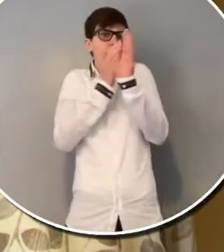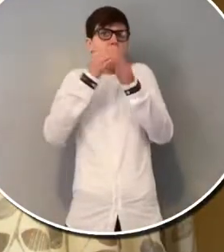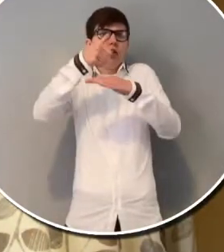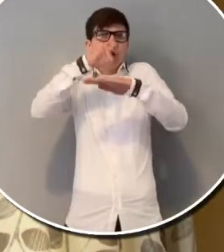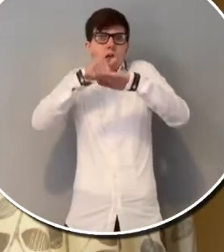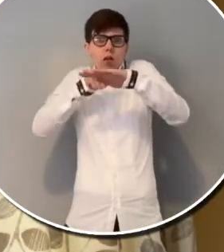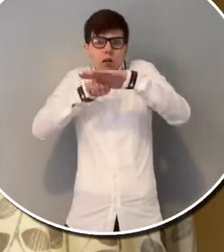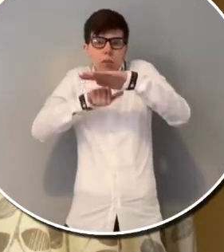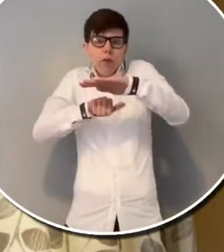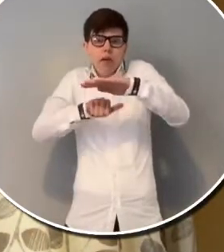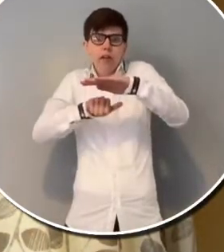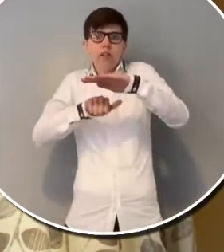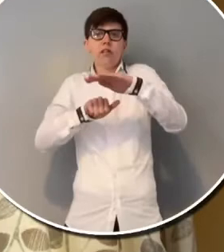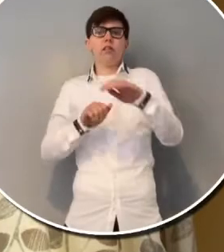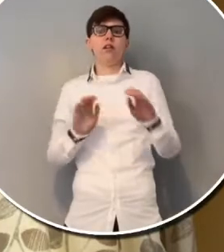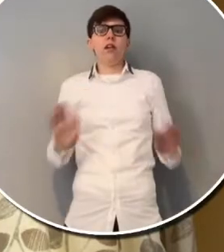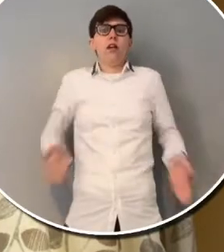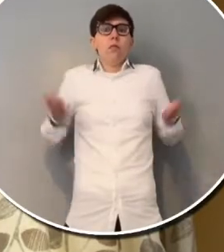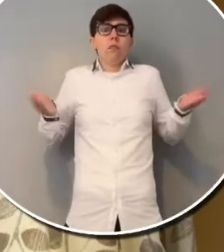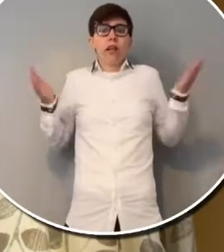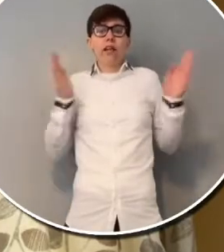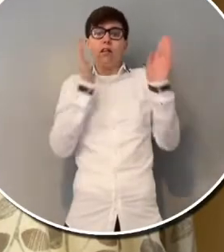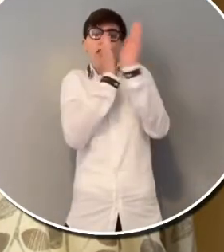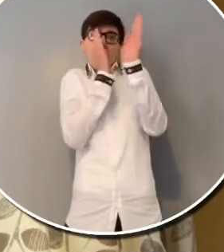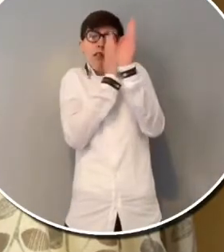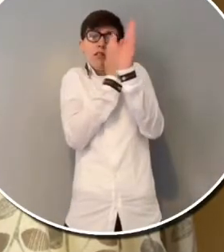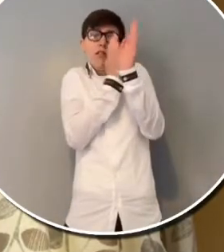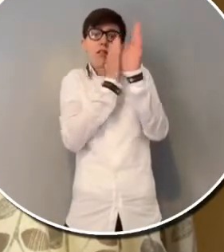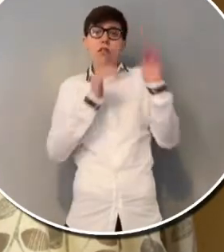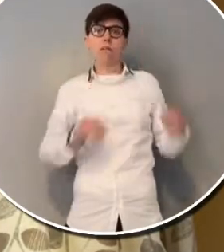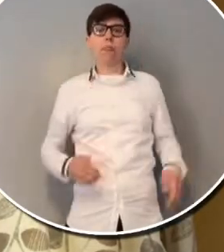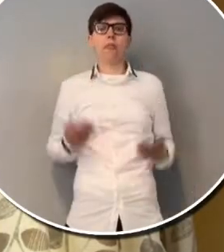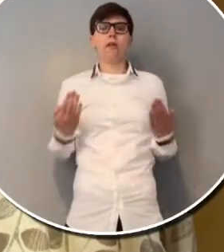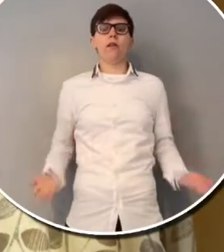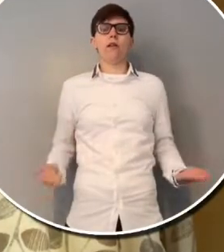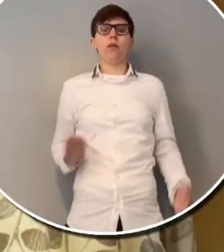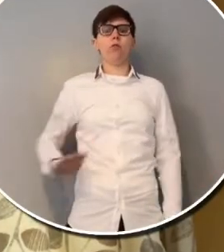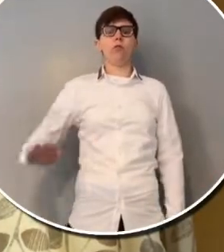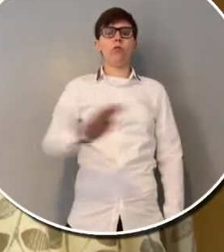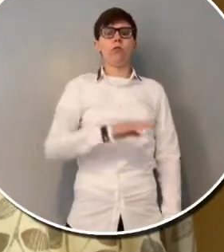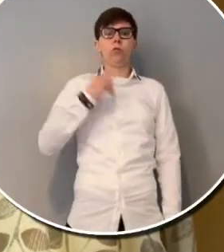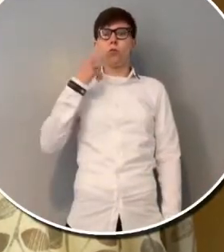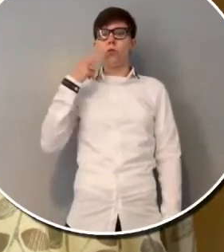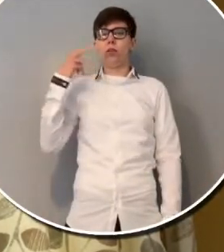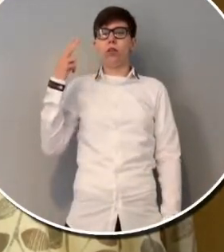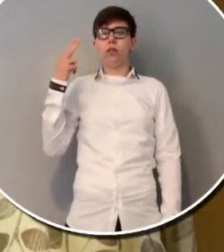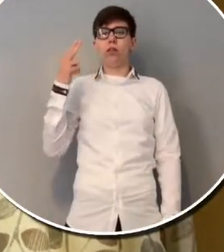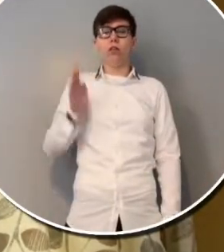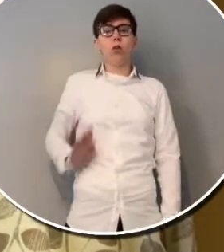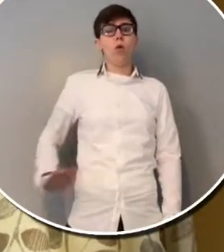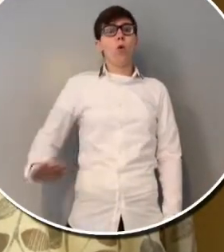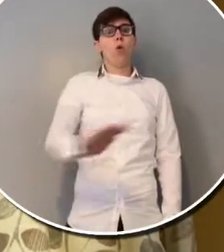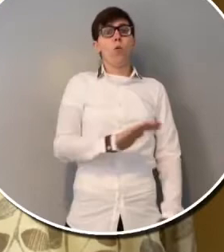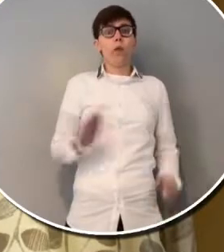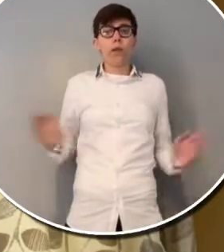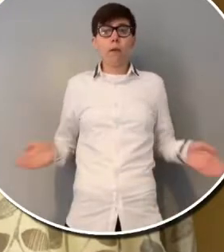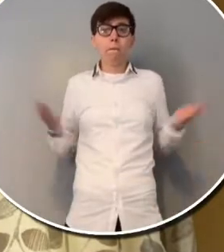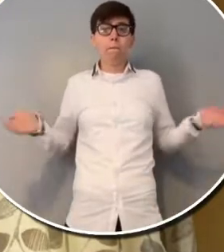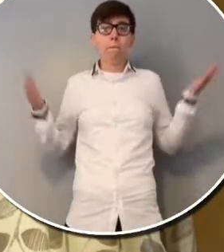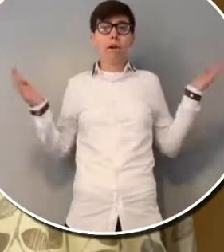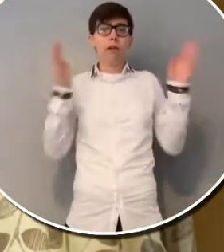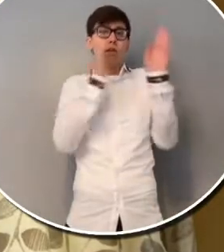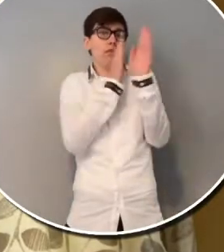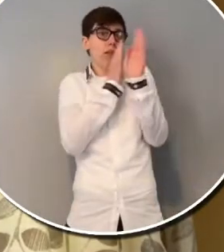will. Fabulous, well done. Now let's use it to do a little bit of